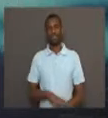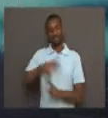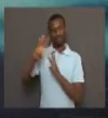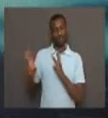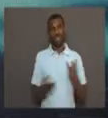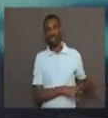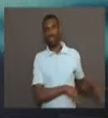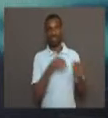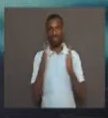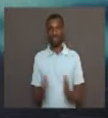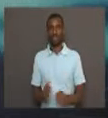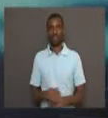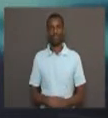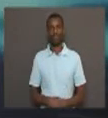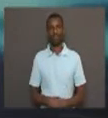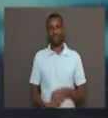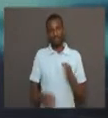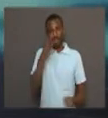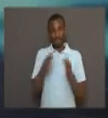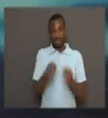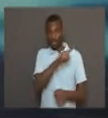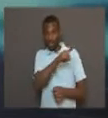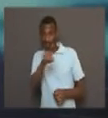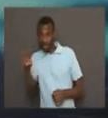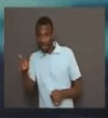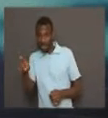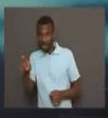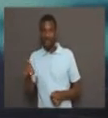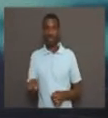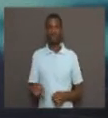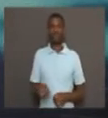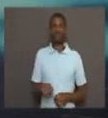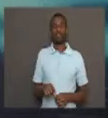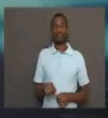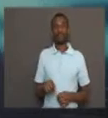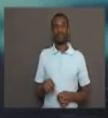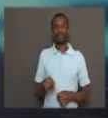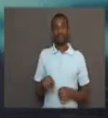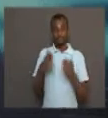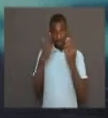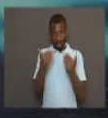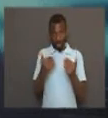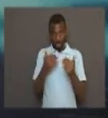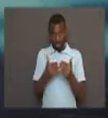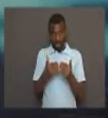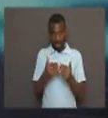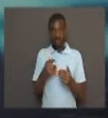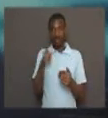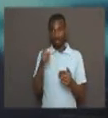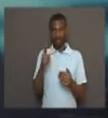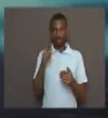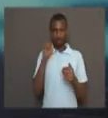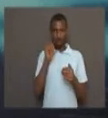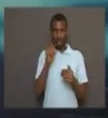Welcome back, students. If you have been following along up until this point,